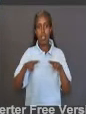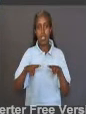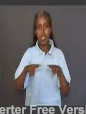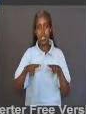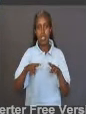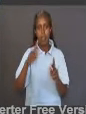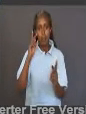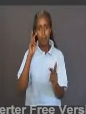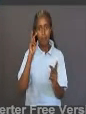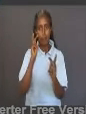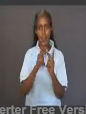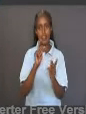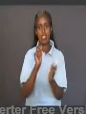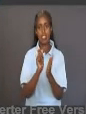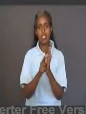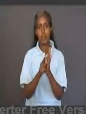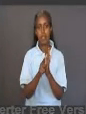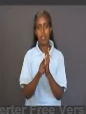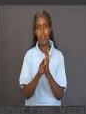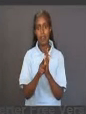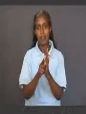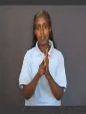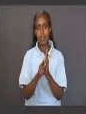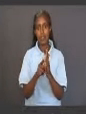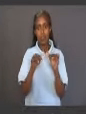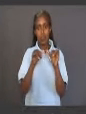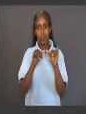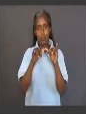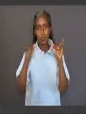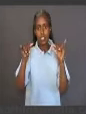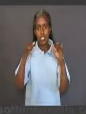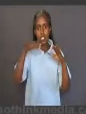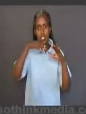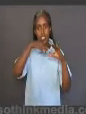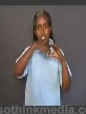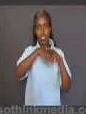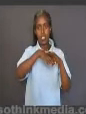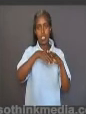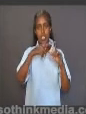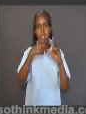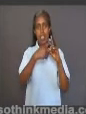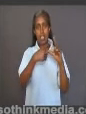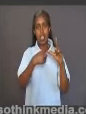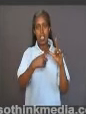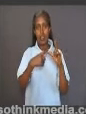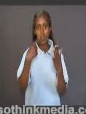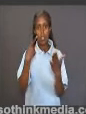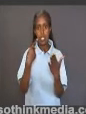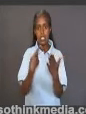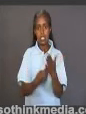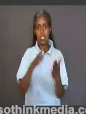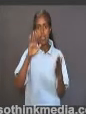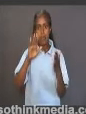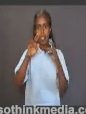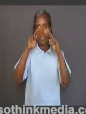a perfect example. To measure the interior angles of this